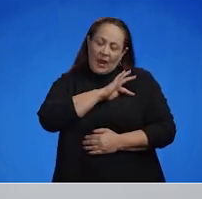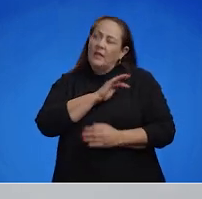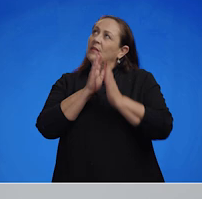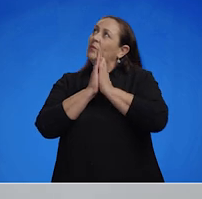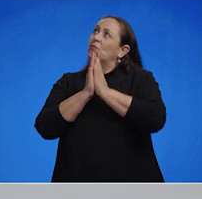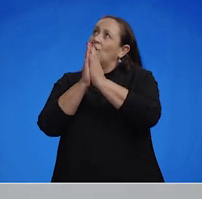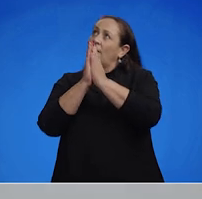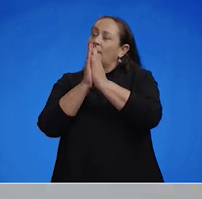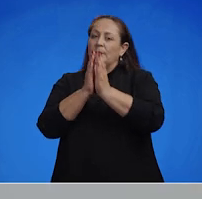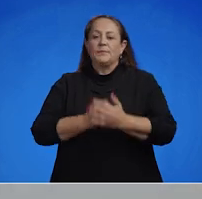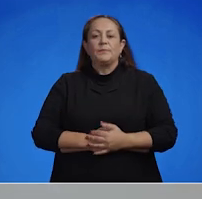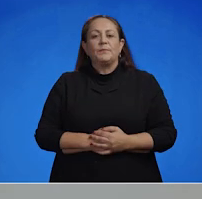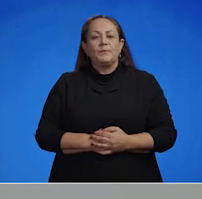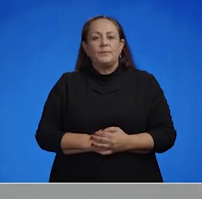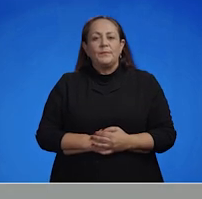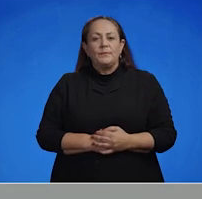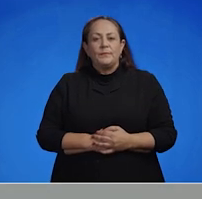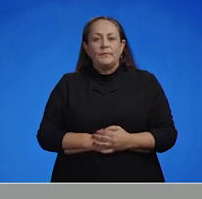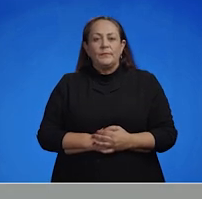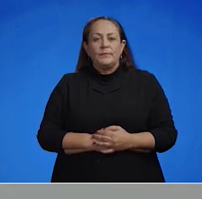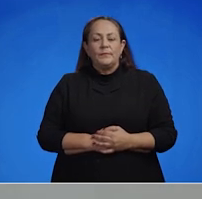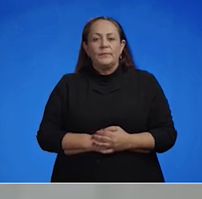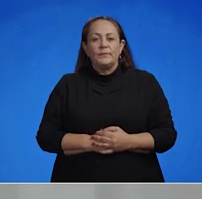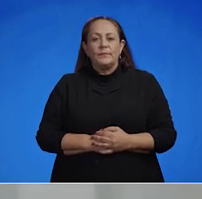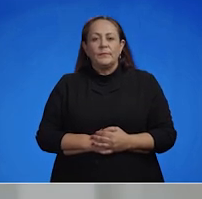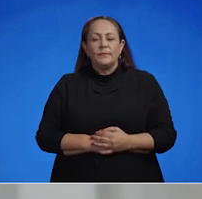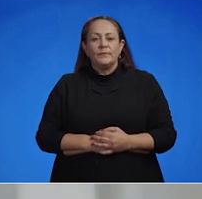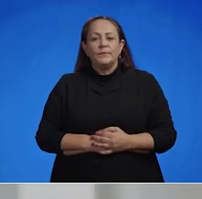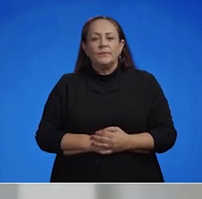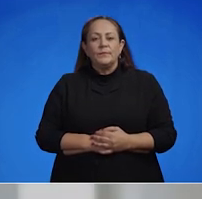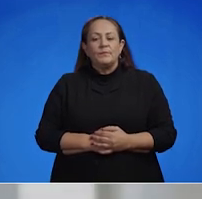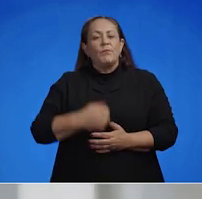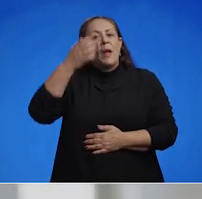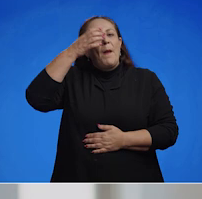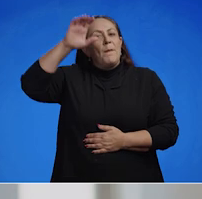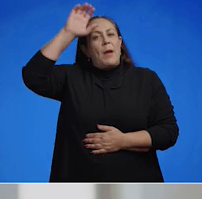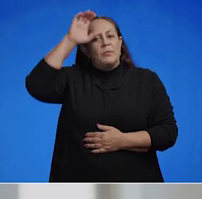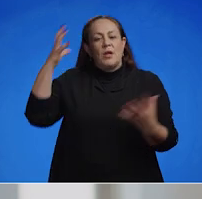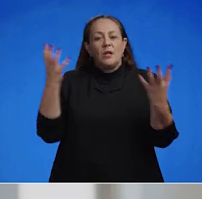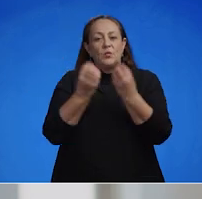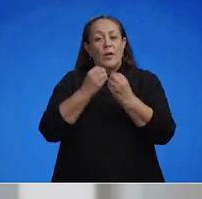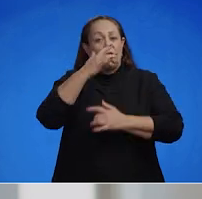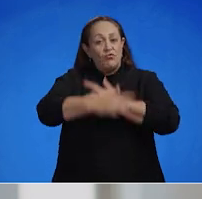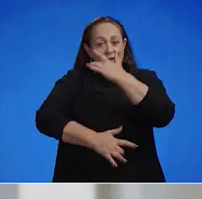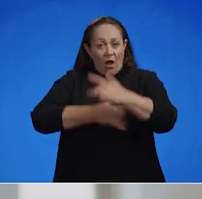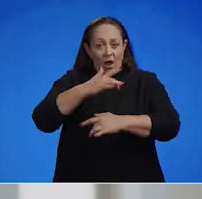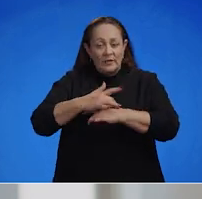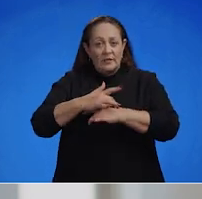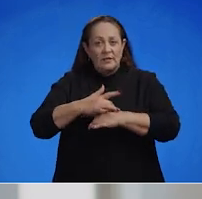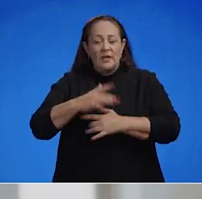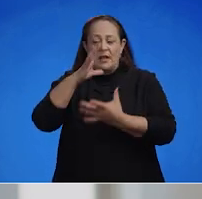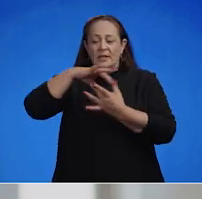In faith we pray. Lord, hear our prayer. That baptized in Christ